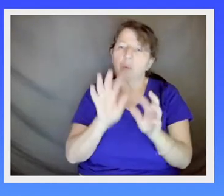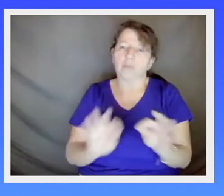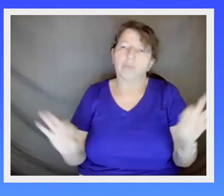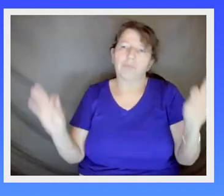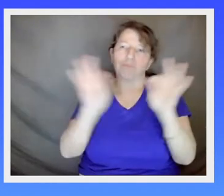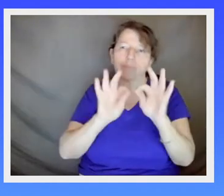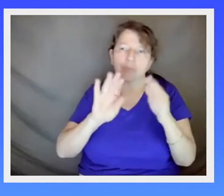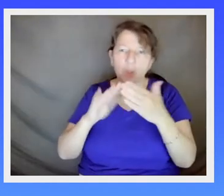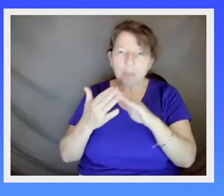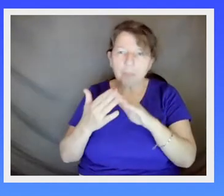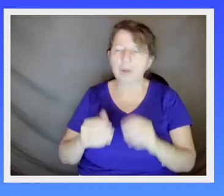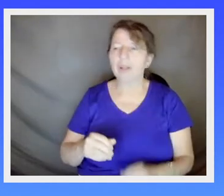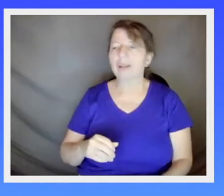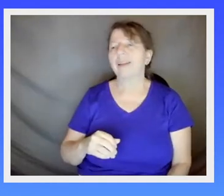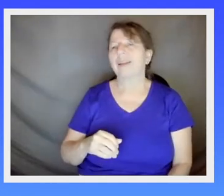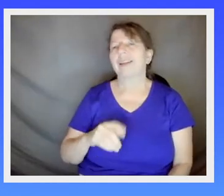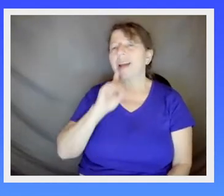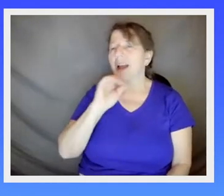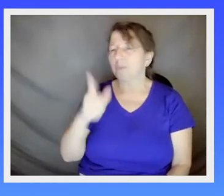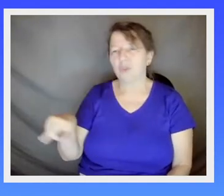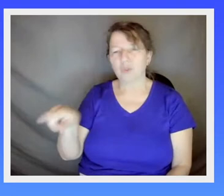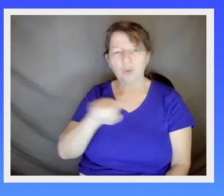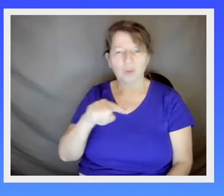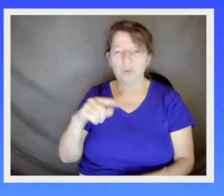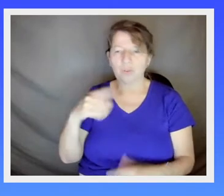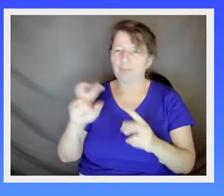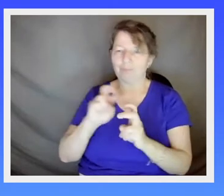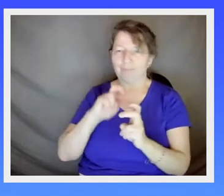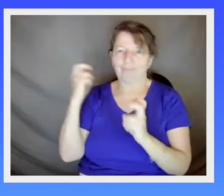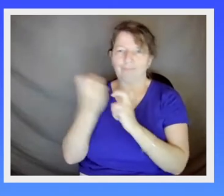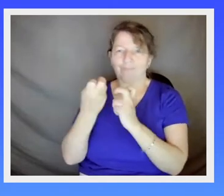up often. I think you all probably discussed it in the roundtable you had previously.